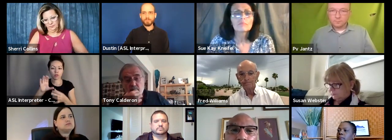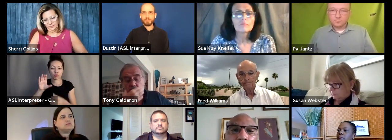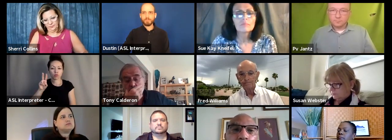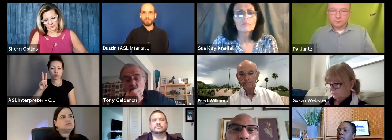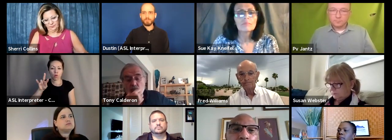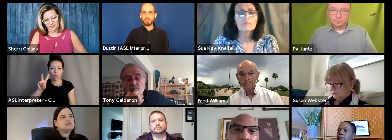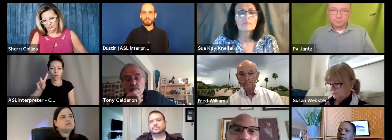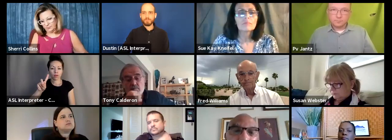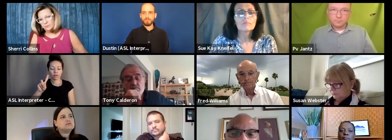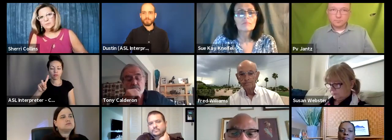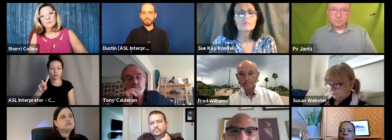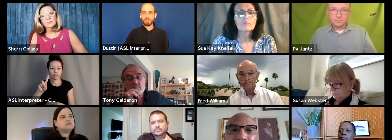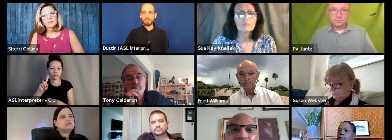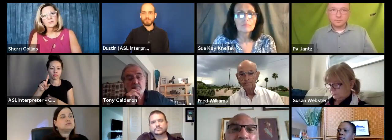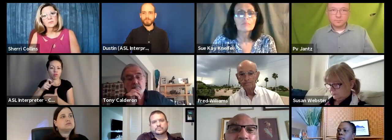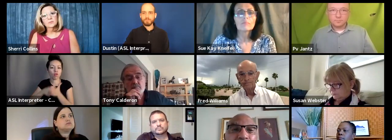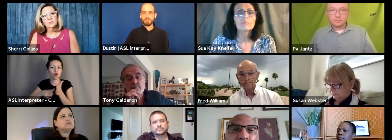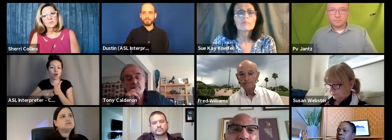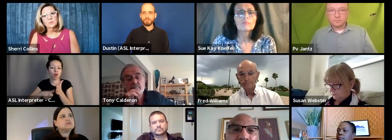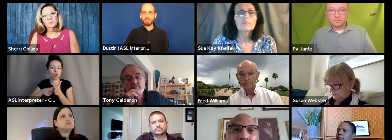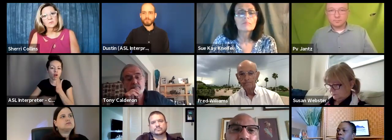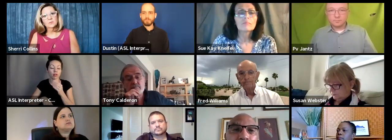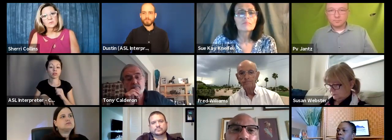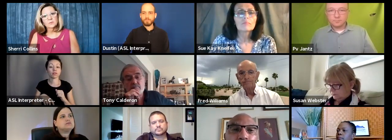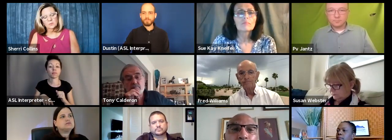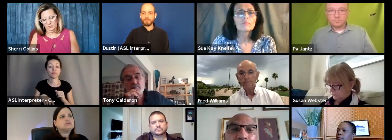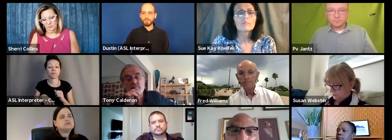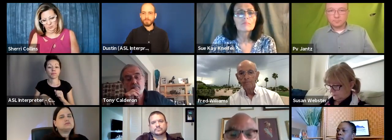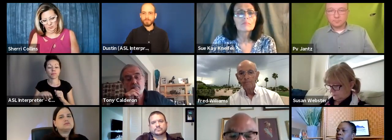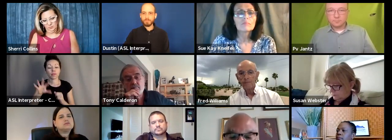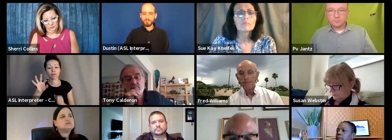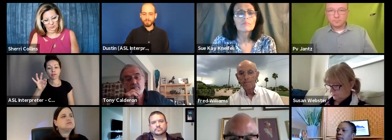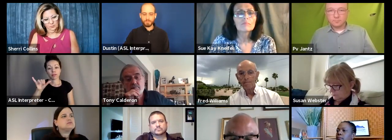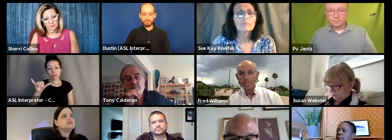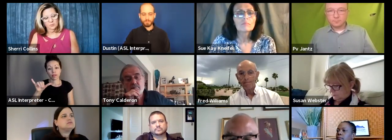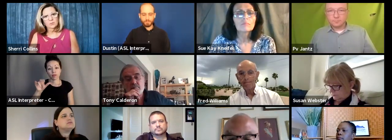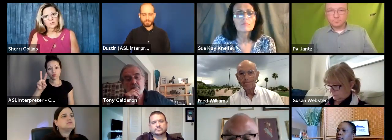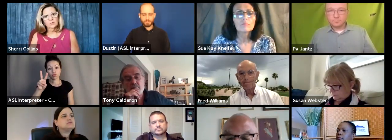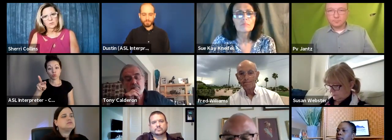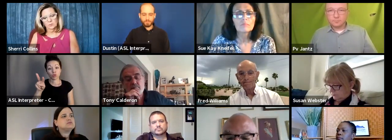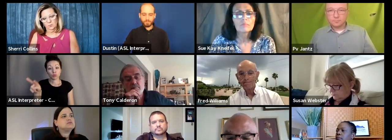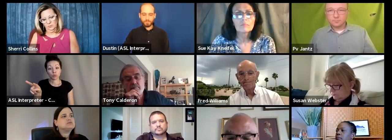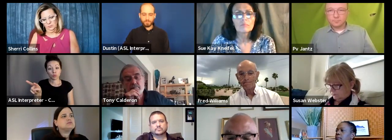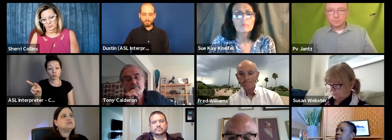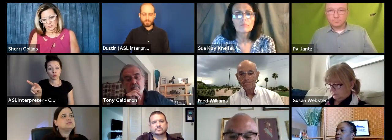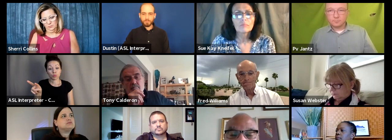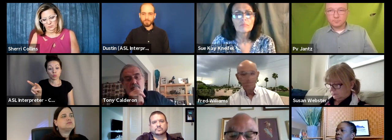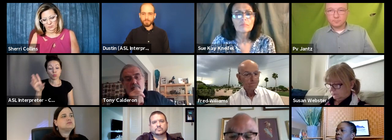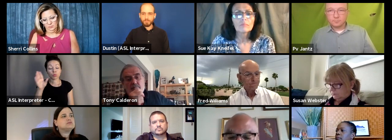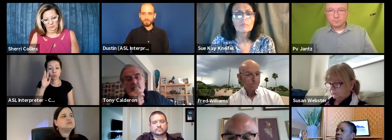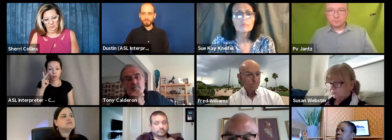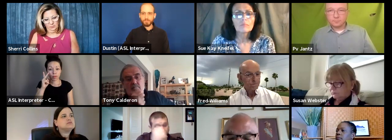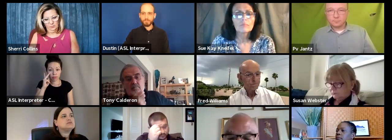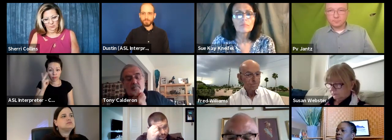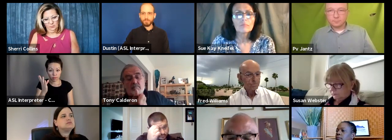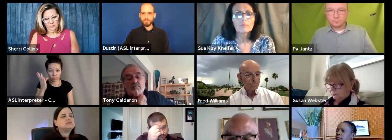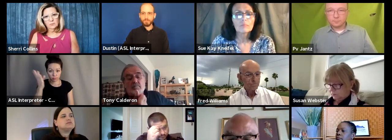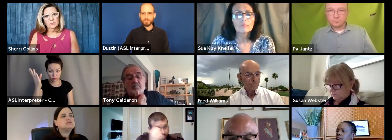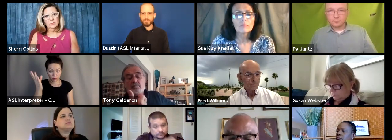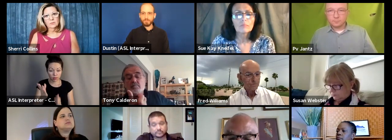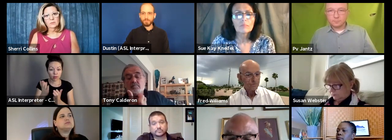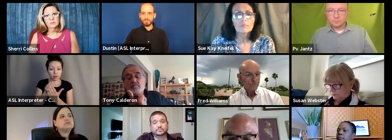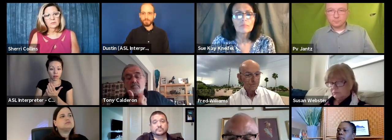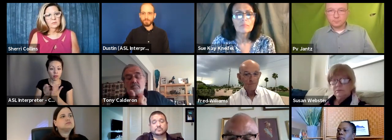expenses. The submission this year for fiscal year 22, we're going to be submitting a budget request for